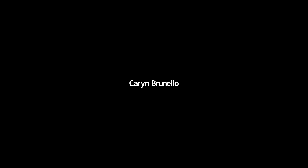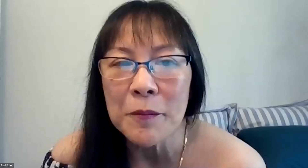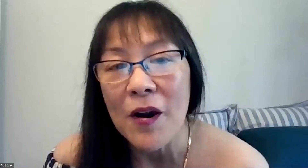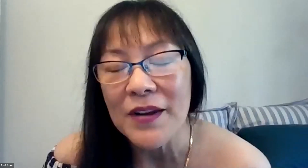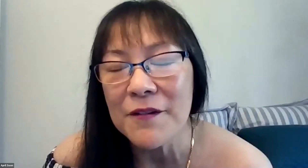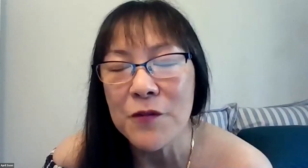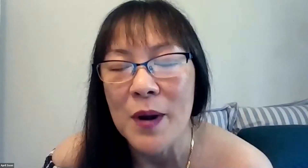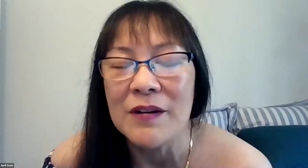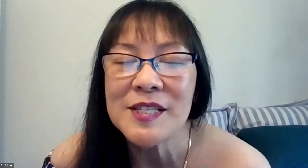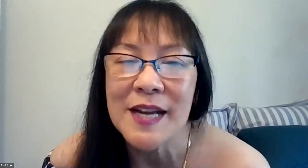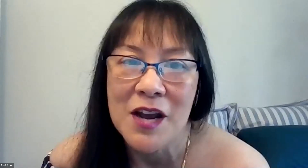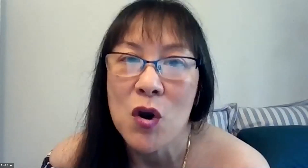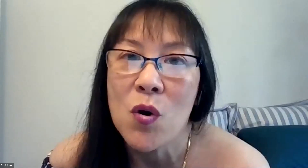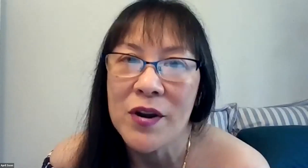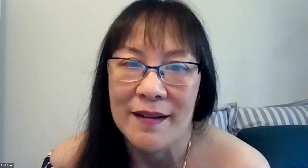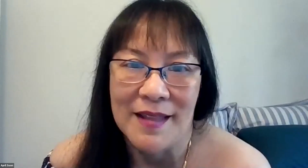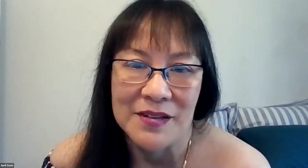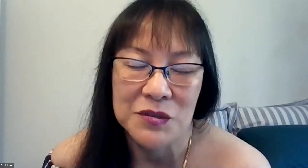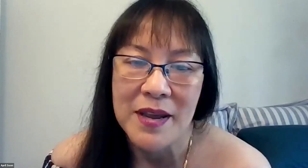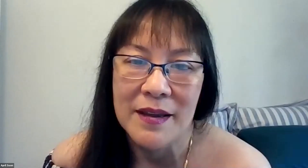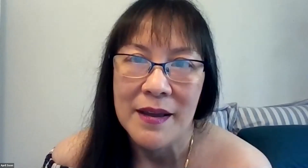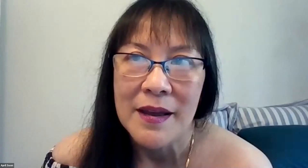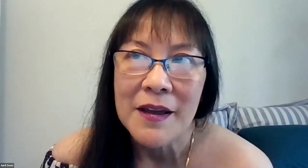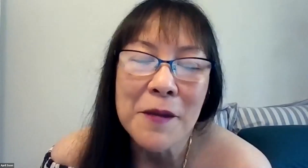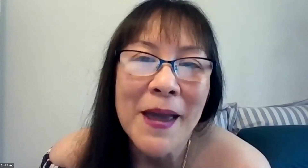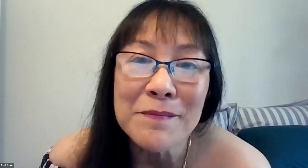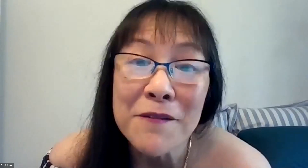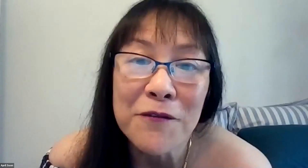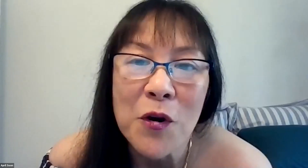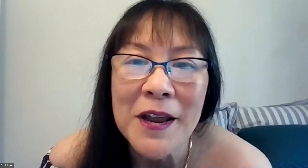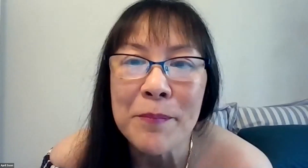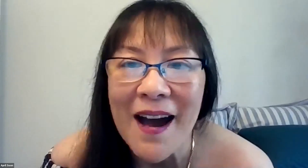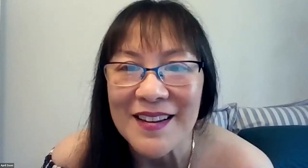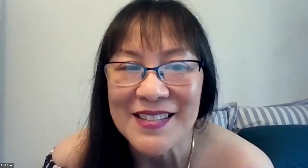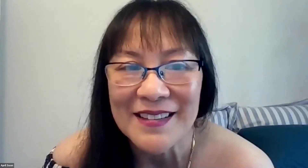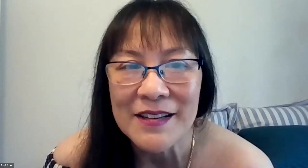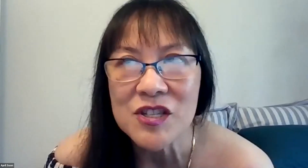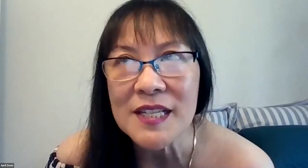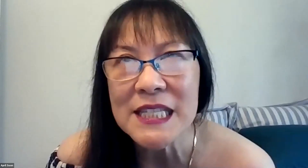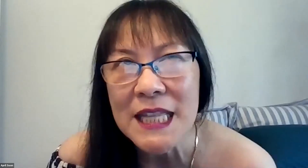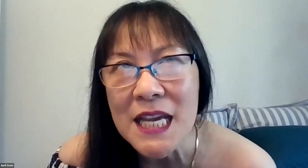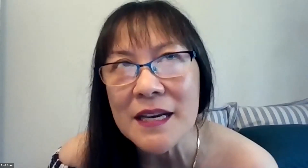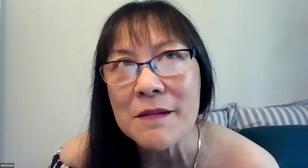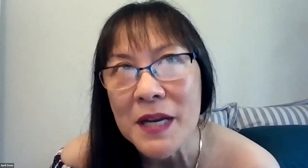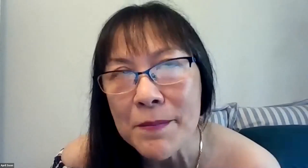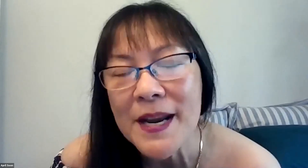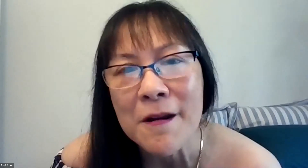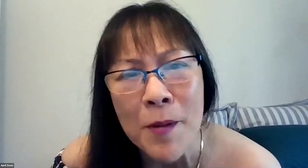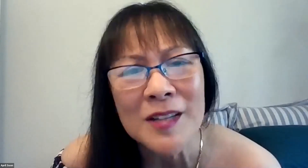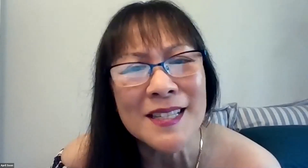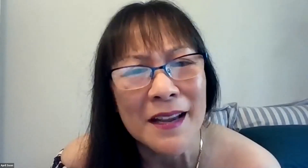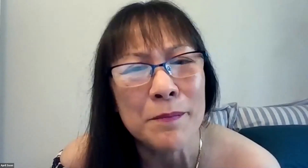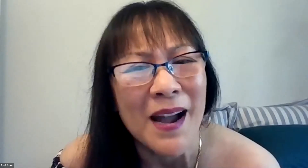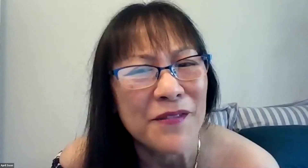I took part in a 4-hour study on hoarding last week. They paid me $40. Just think how many